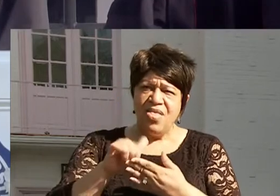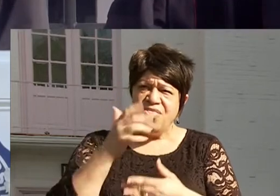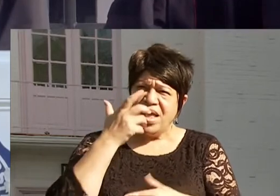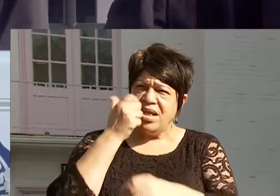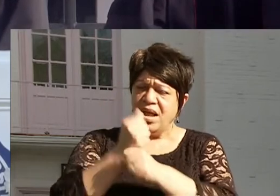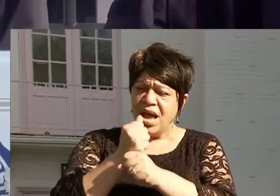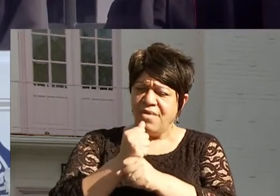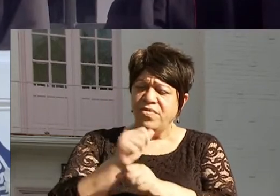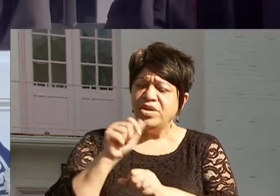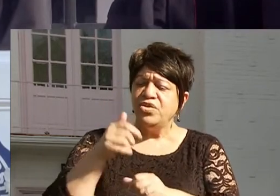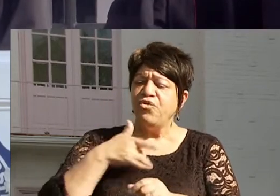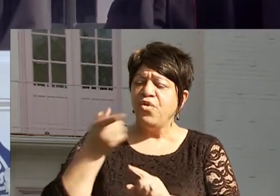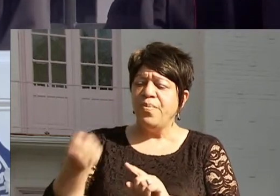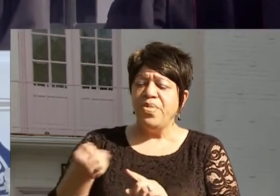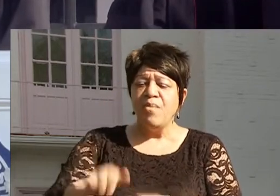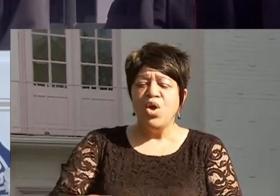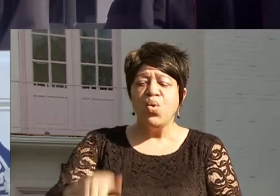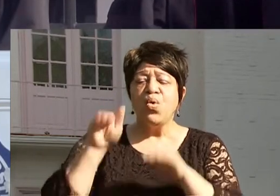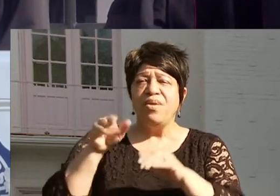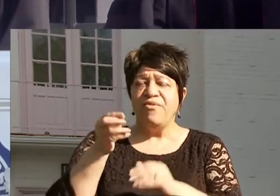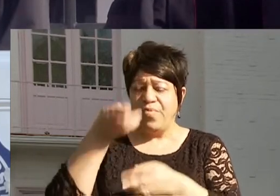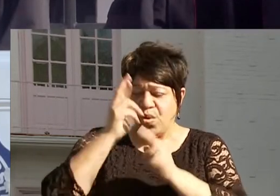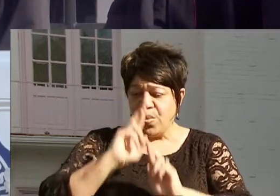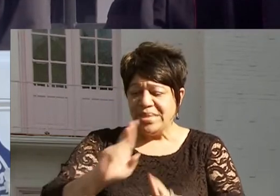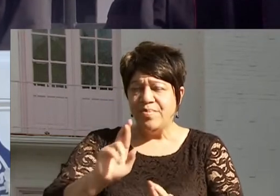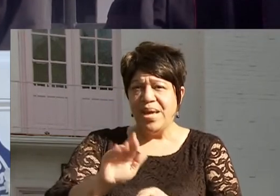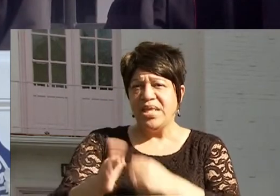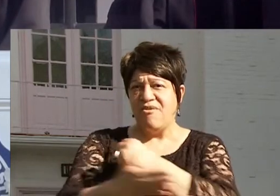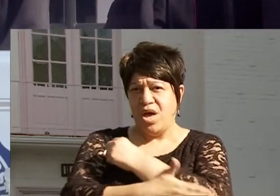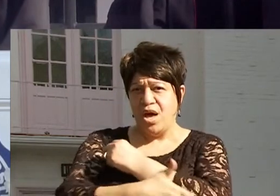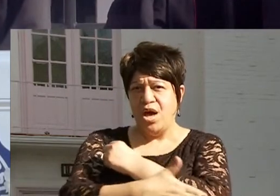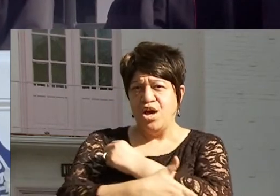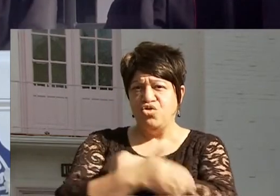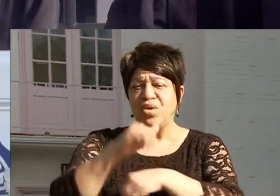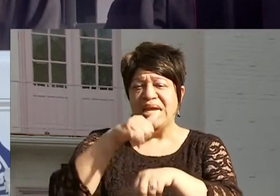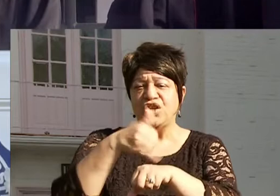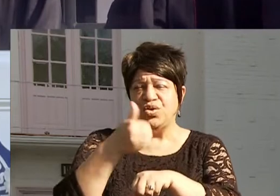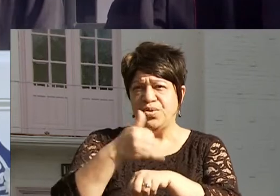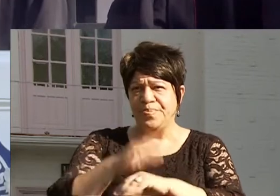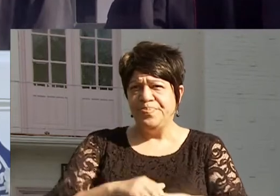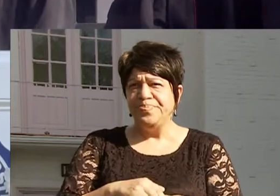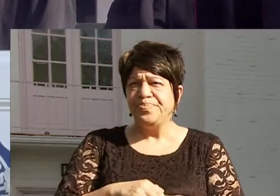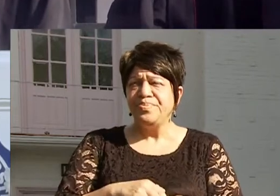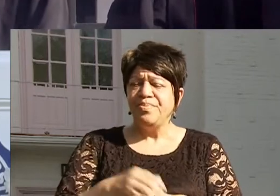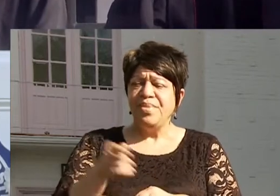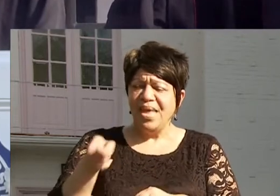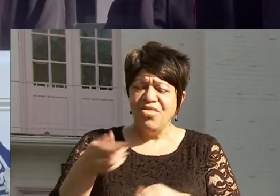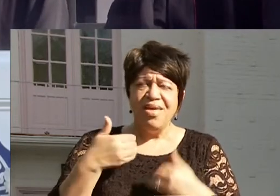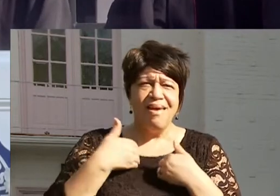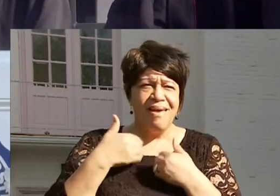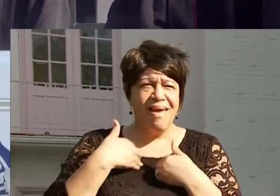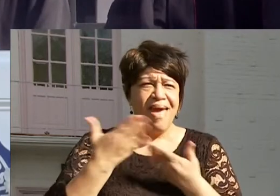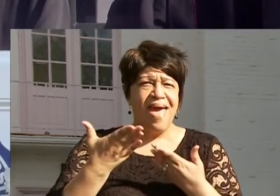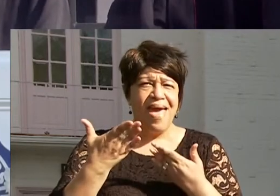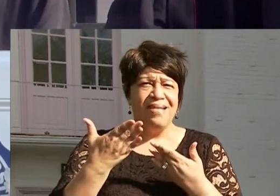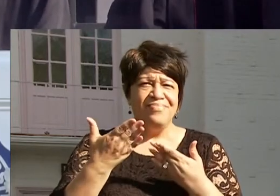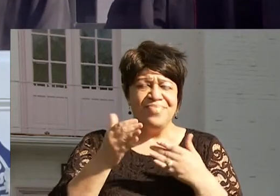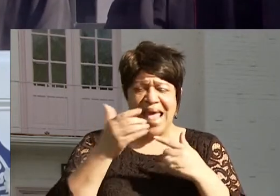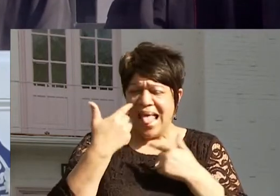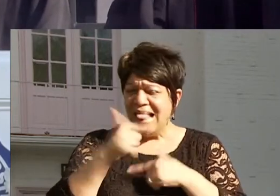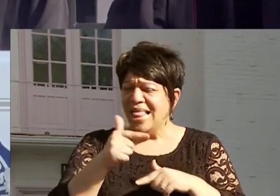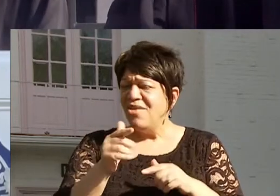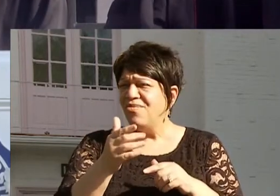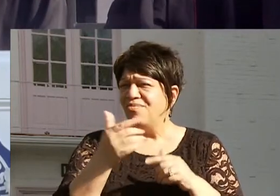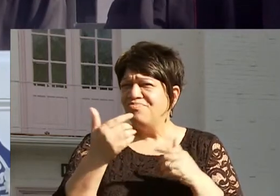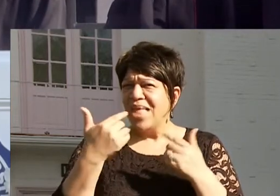the majority from their respective countries. They had support and standards of beauty that I didn't have, and it